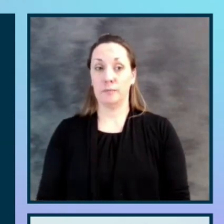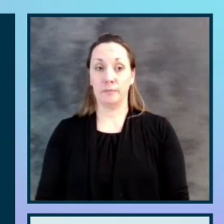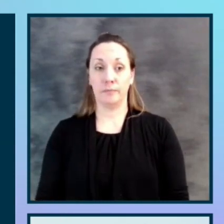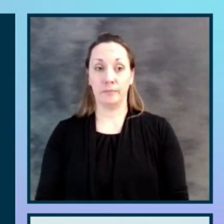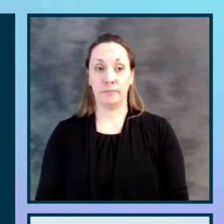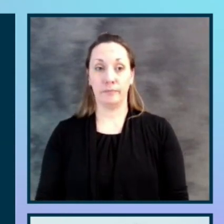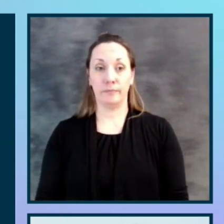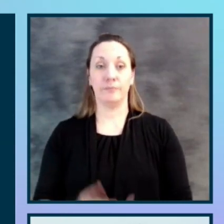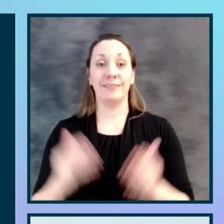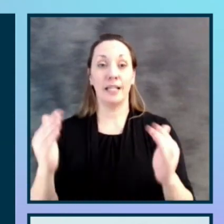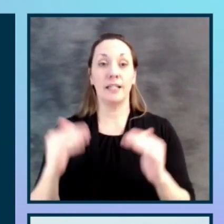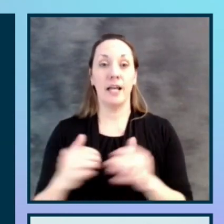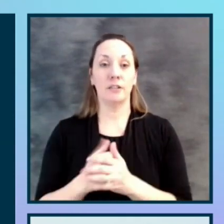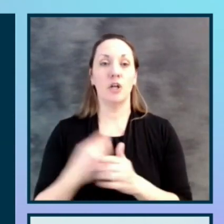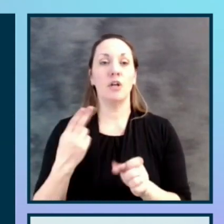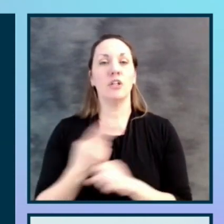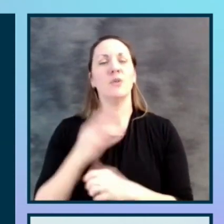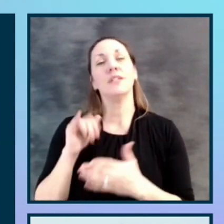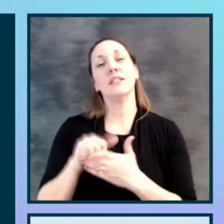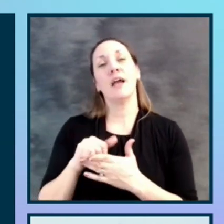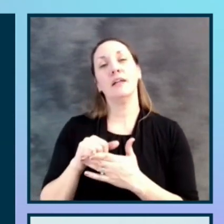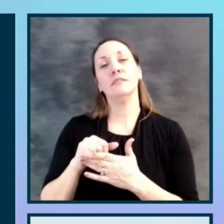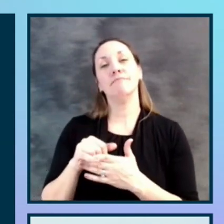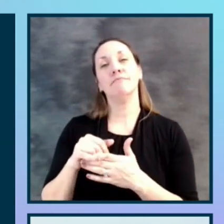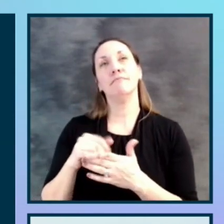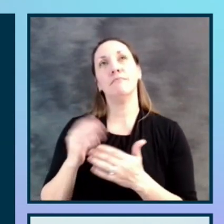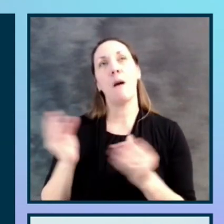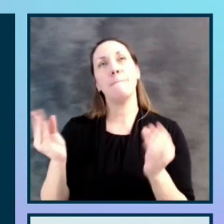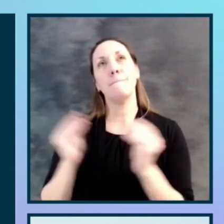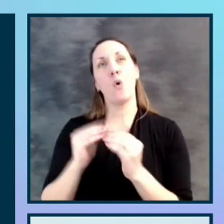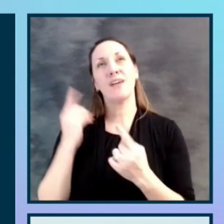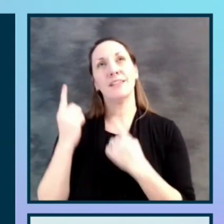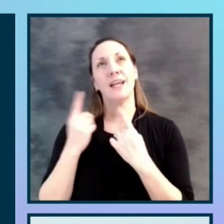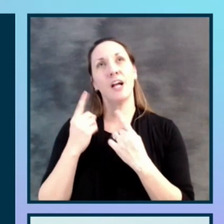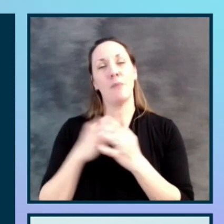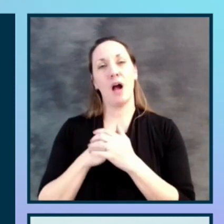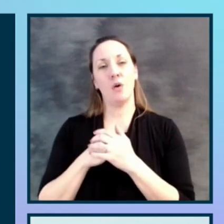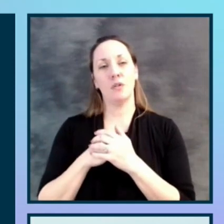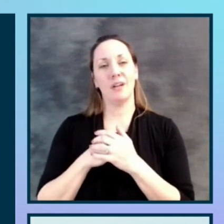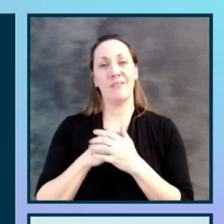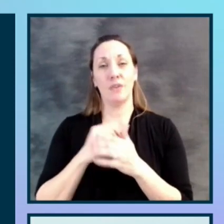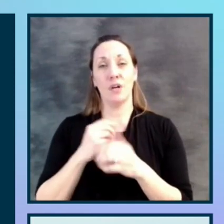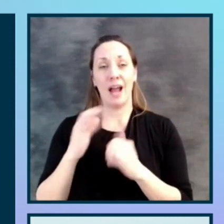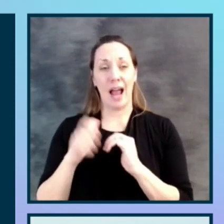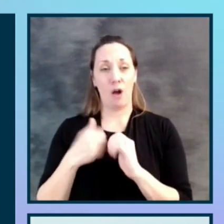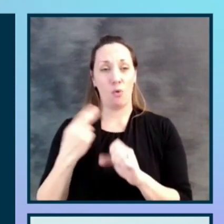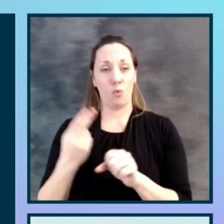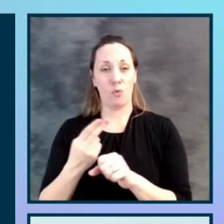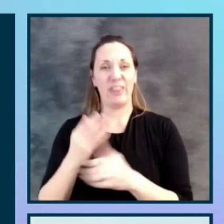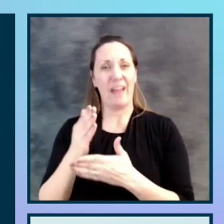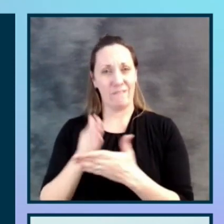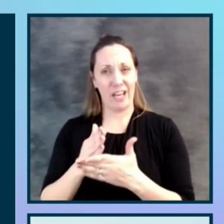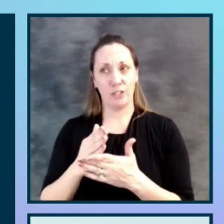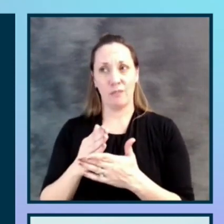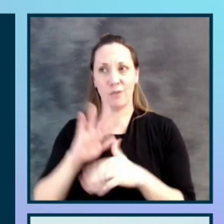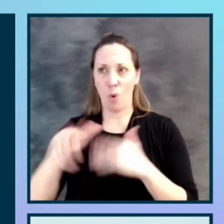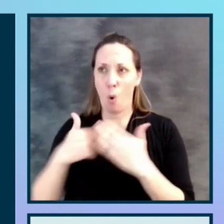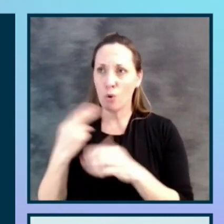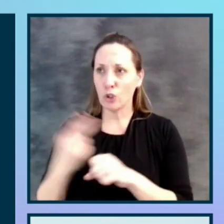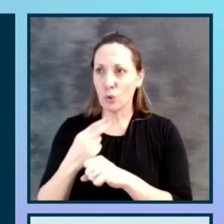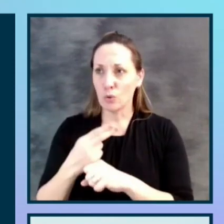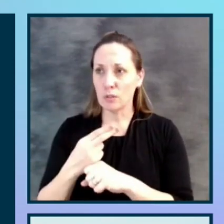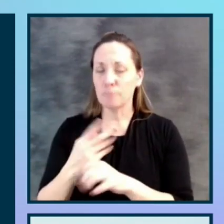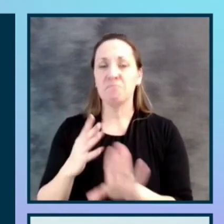Next, take this idea a step further and think about this feature for your entire user base. Let's take the same